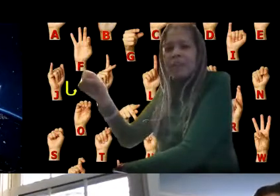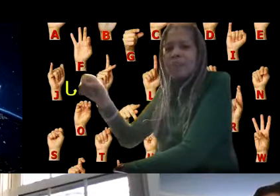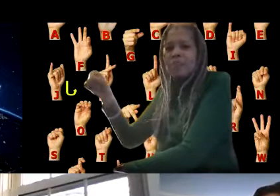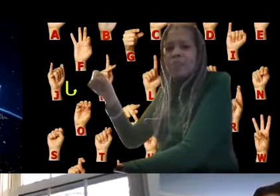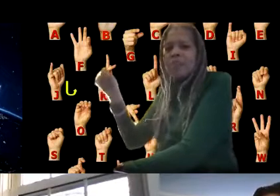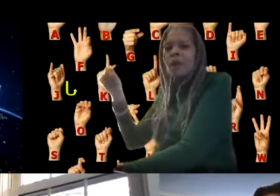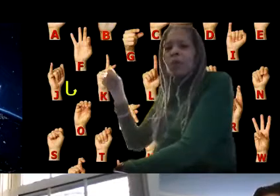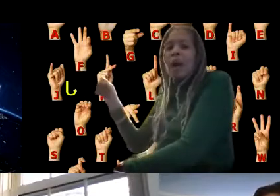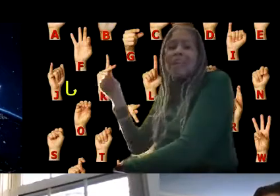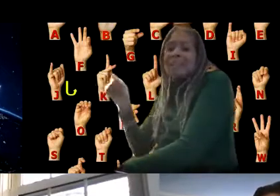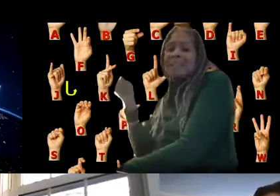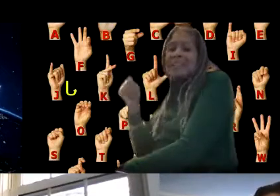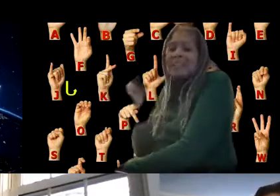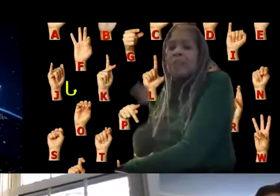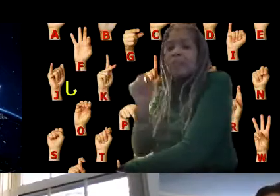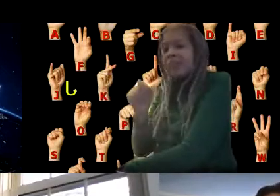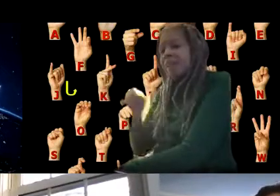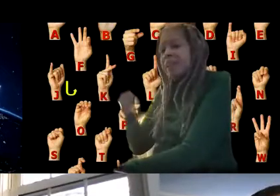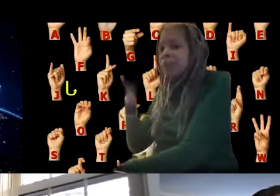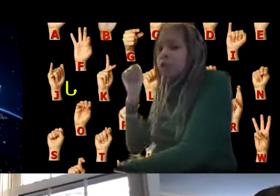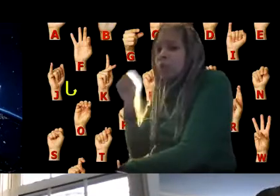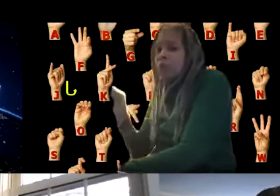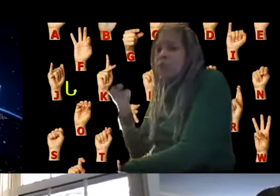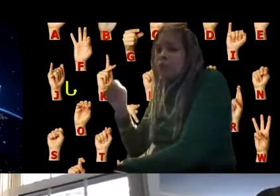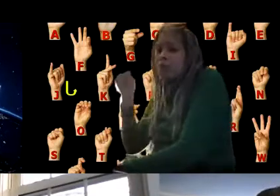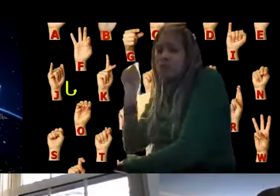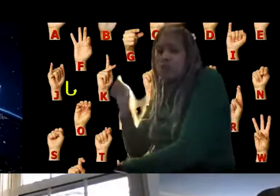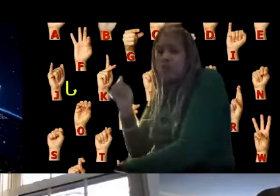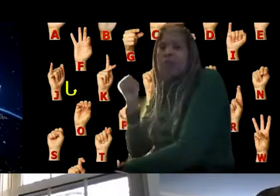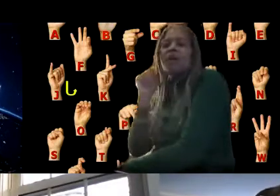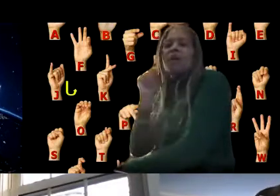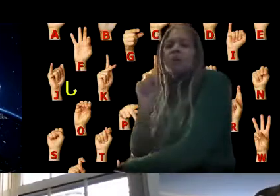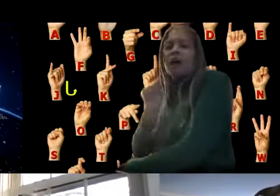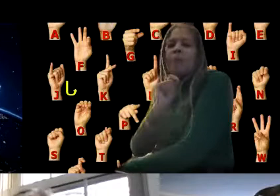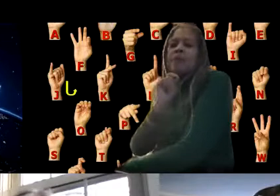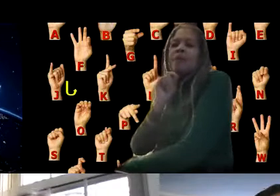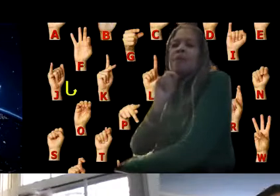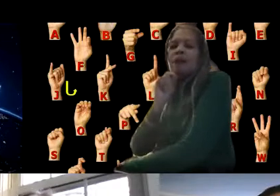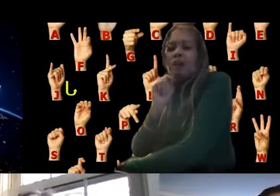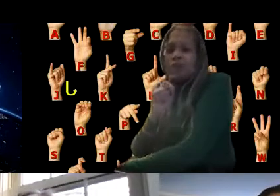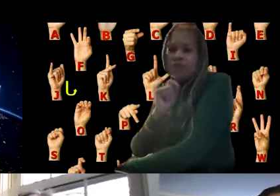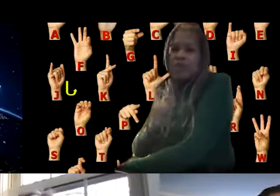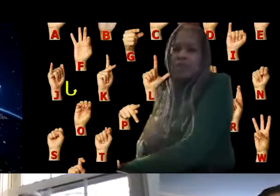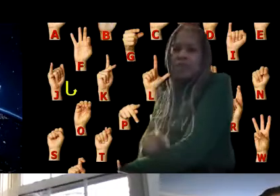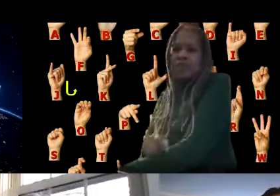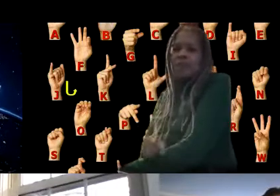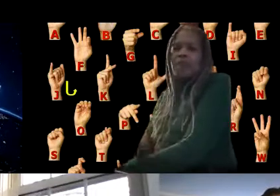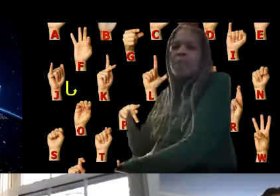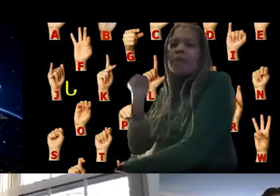the civil rights movement? Why are these still things in the 21st century topics of